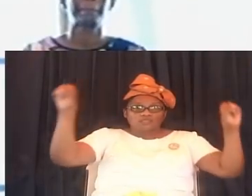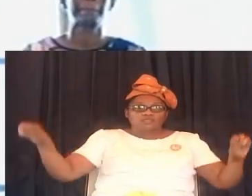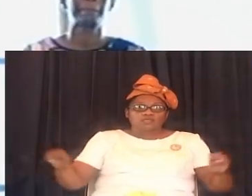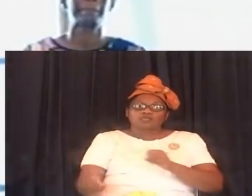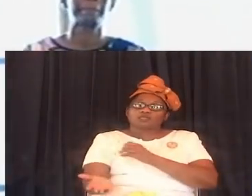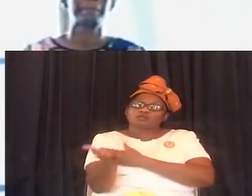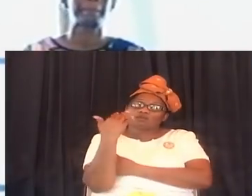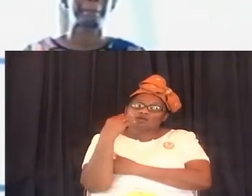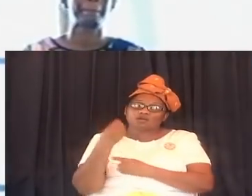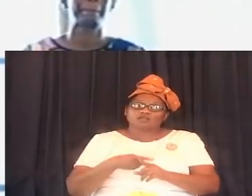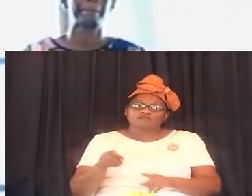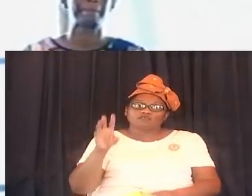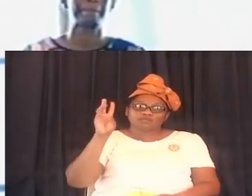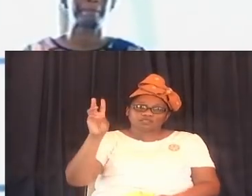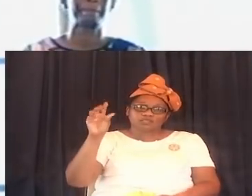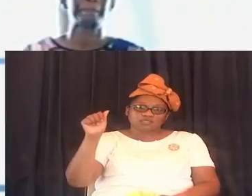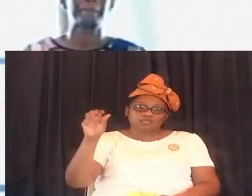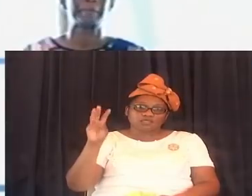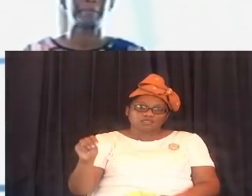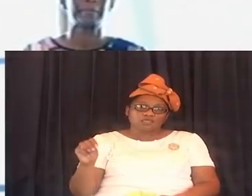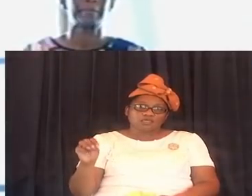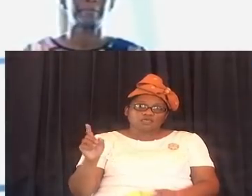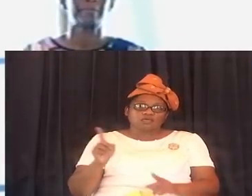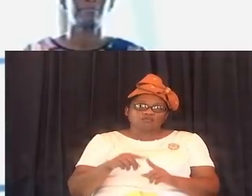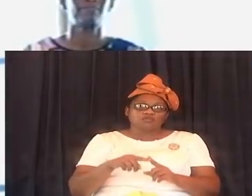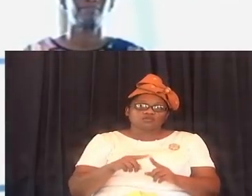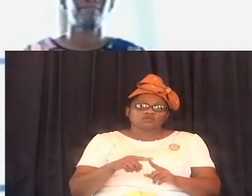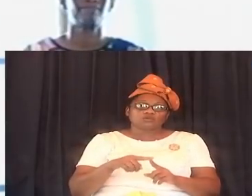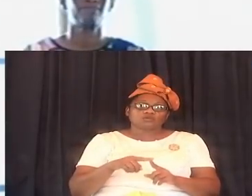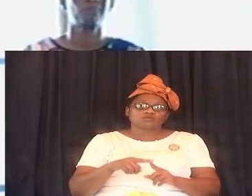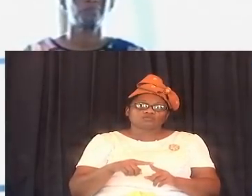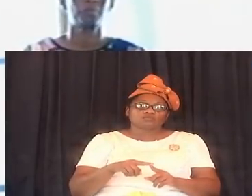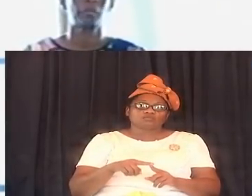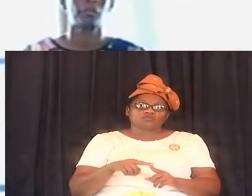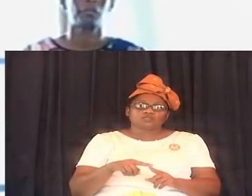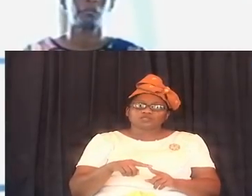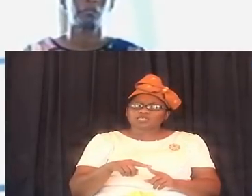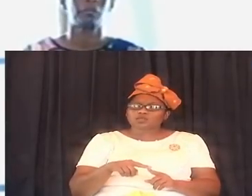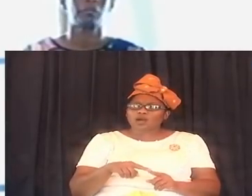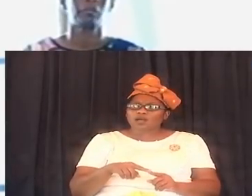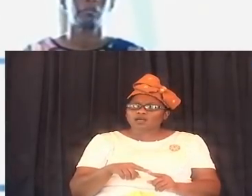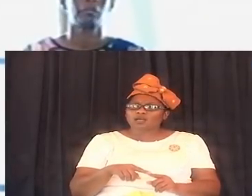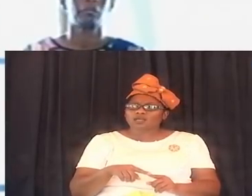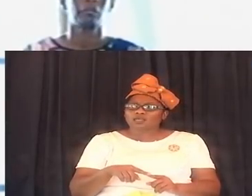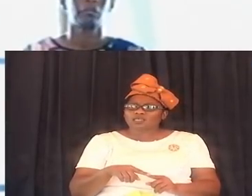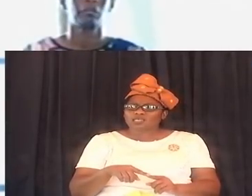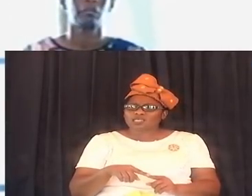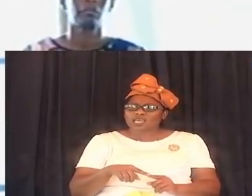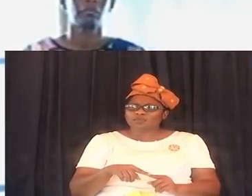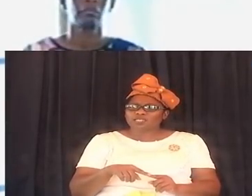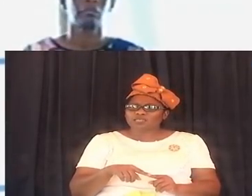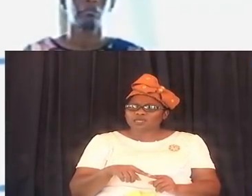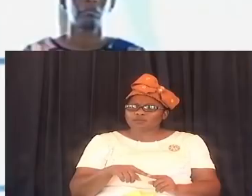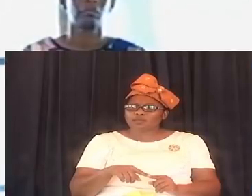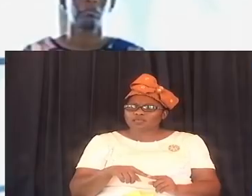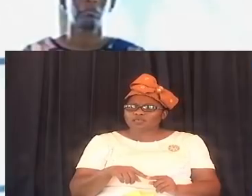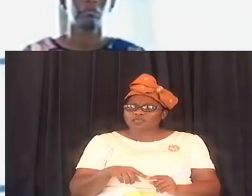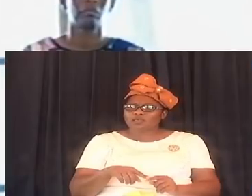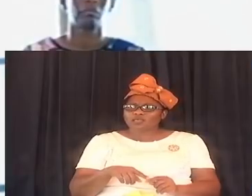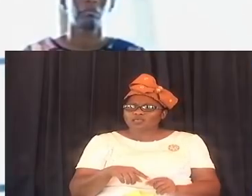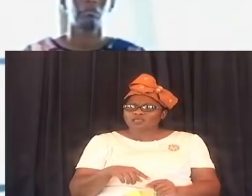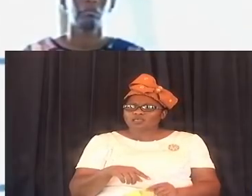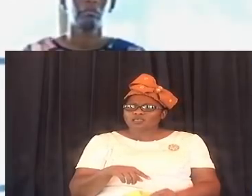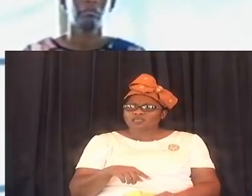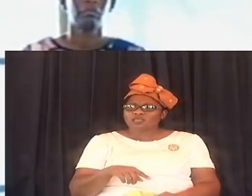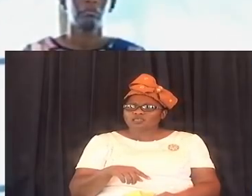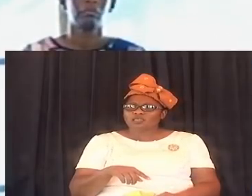8 a.m. for all missions worker. So whether you're a part of Home Bible Study, Hospital